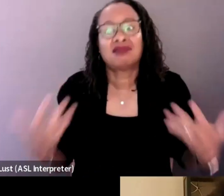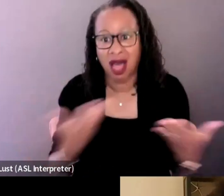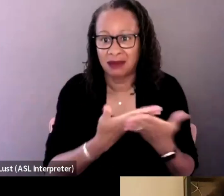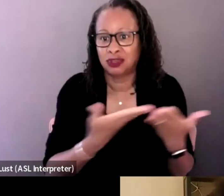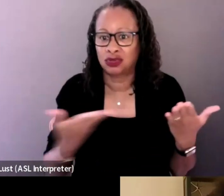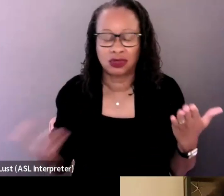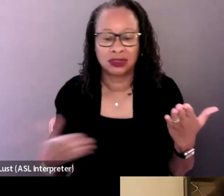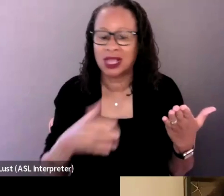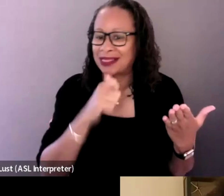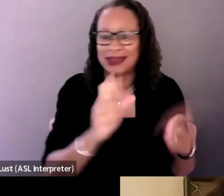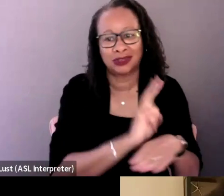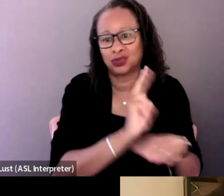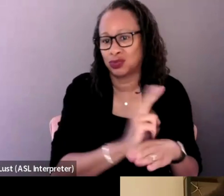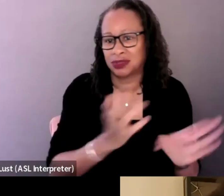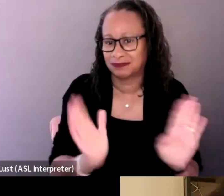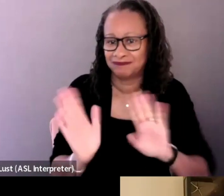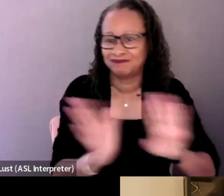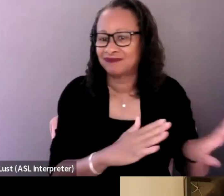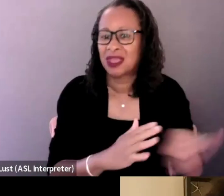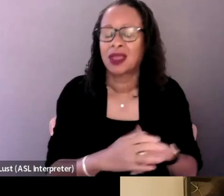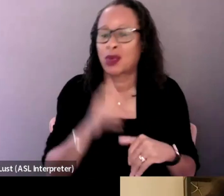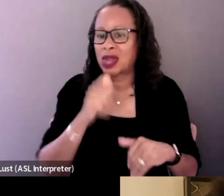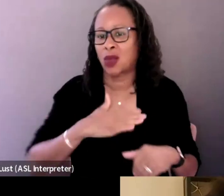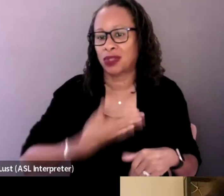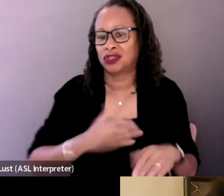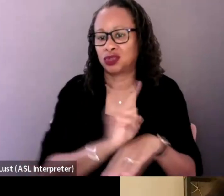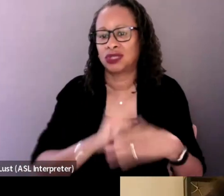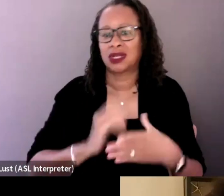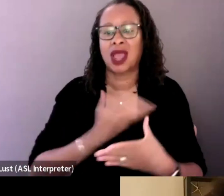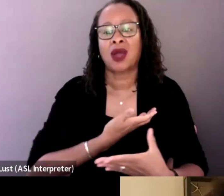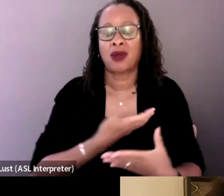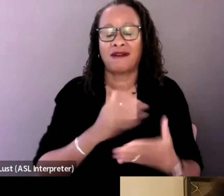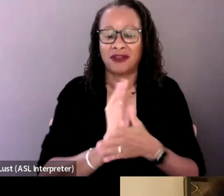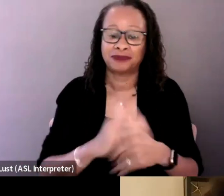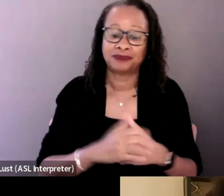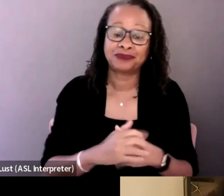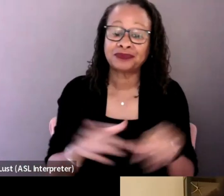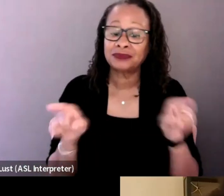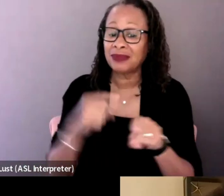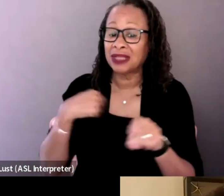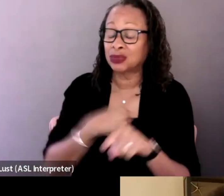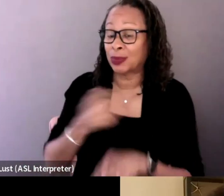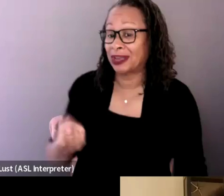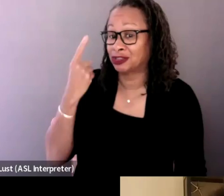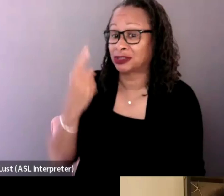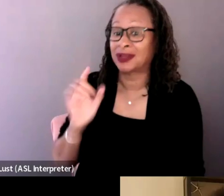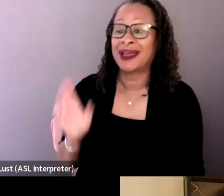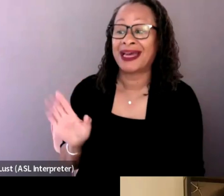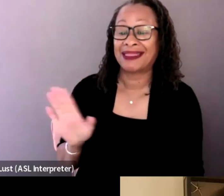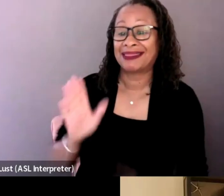the beginning, this is not really something we're willing to use in our film. And as we understand that they were